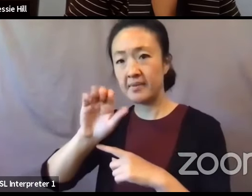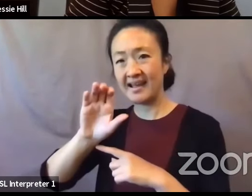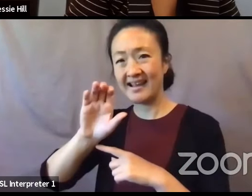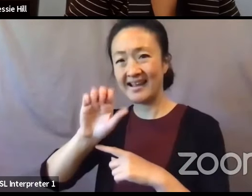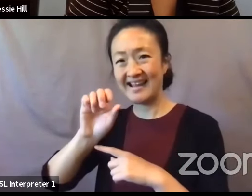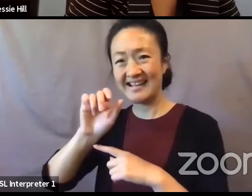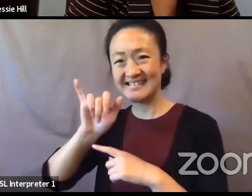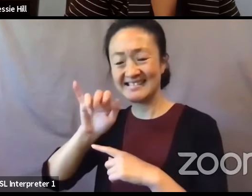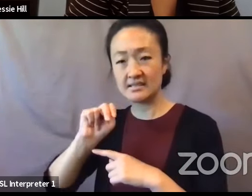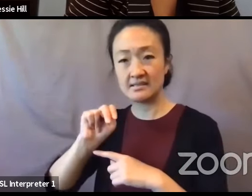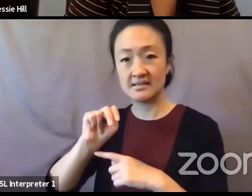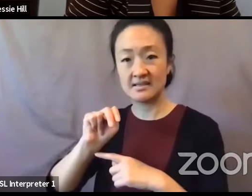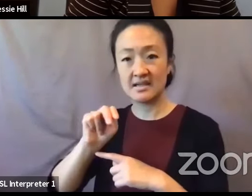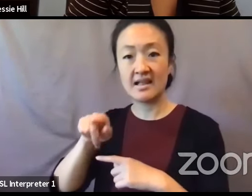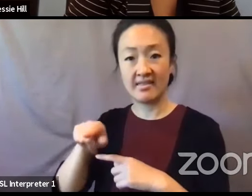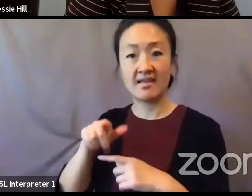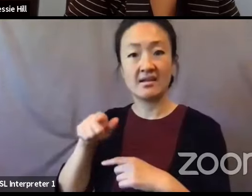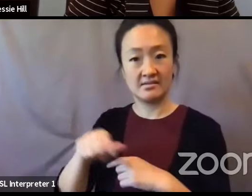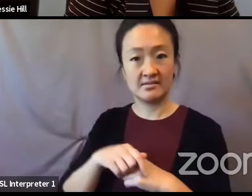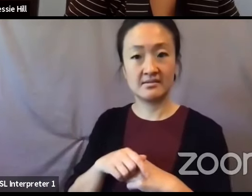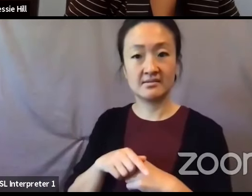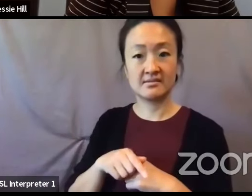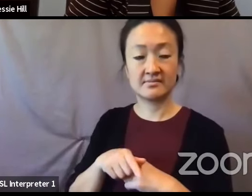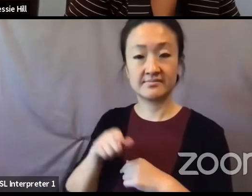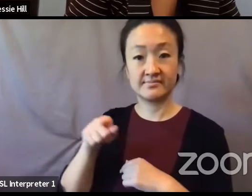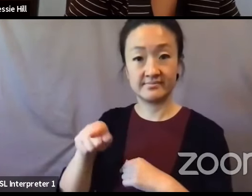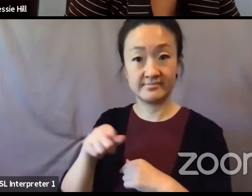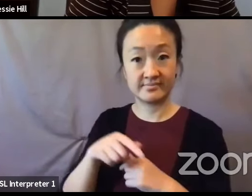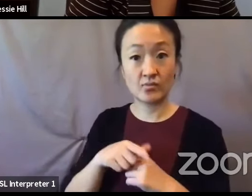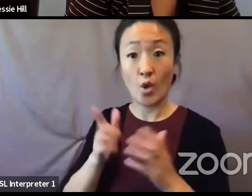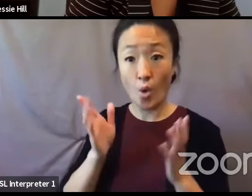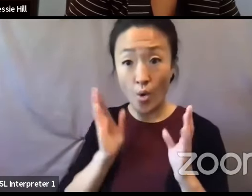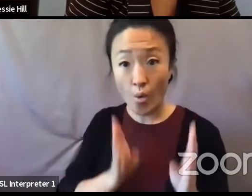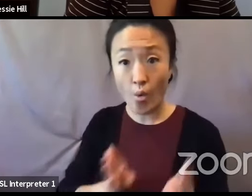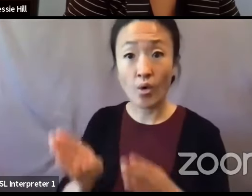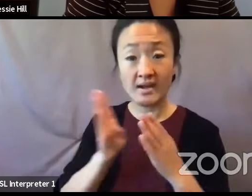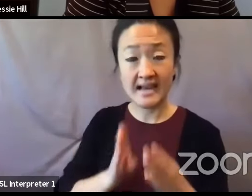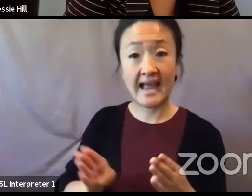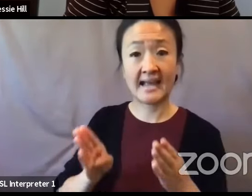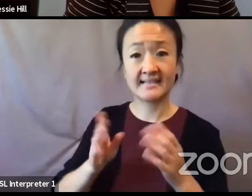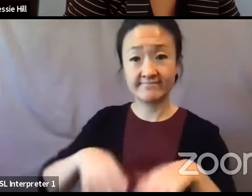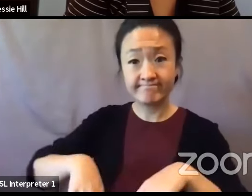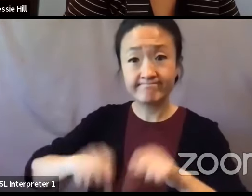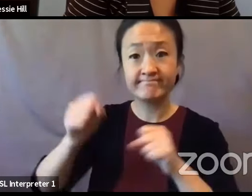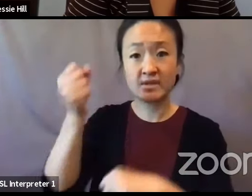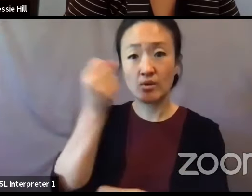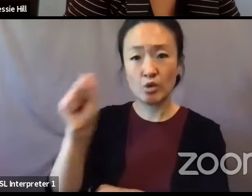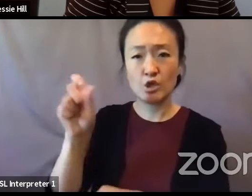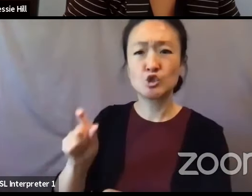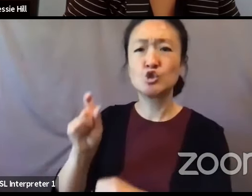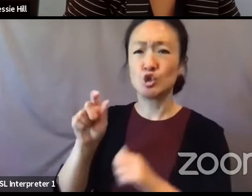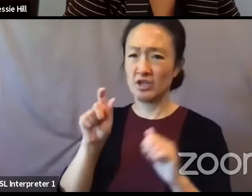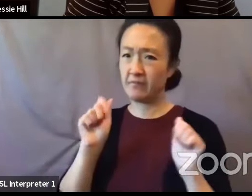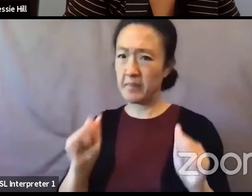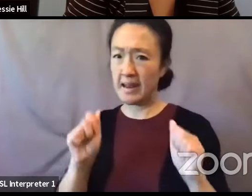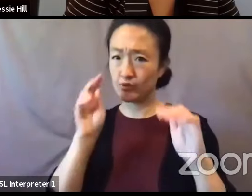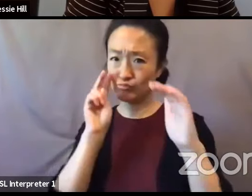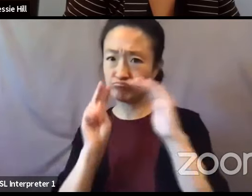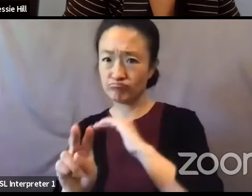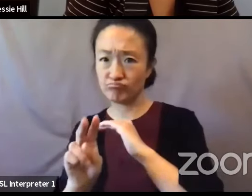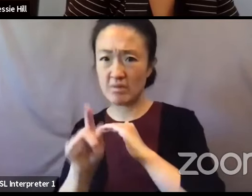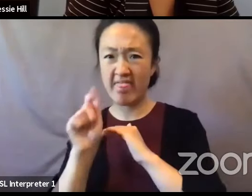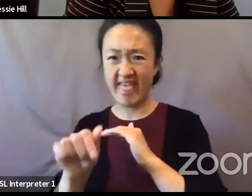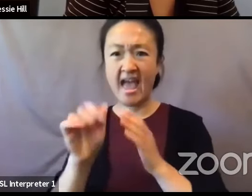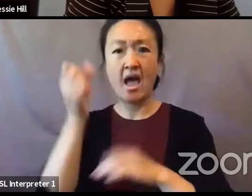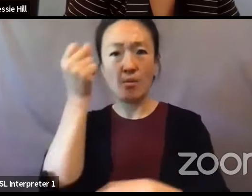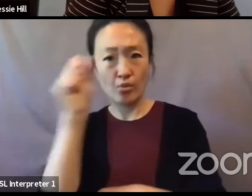saying they were negligent in organizing and encouraging the protest and should have foreseen that this protest would have led